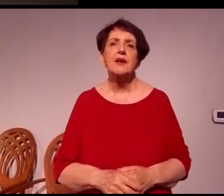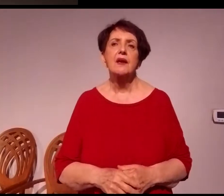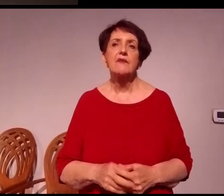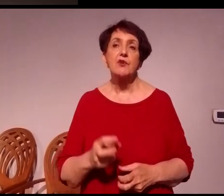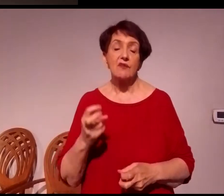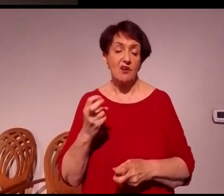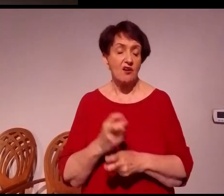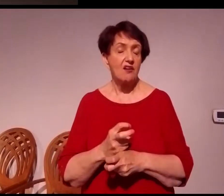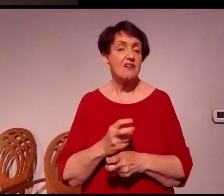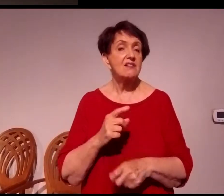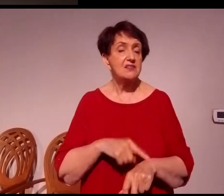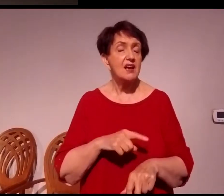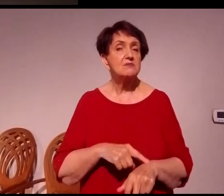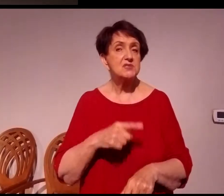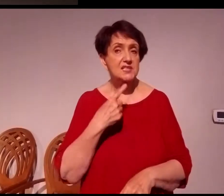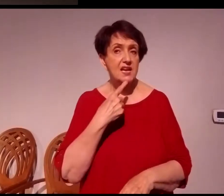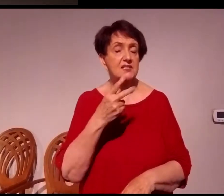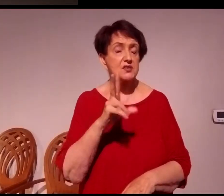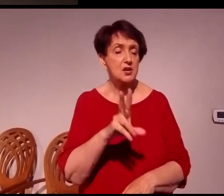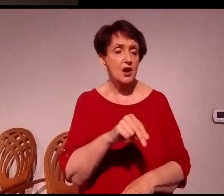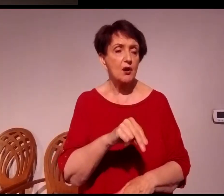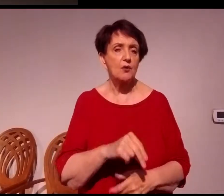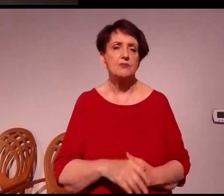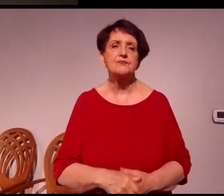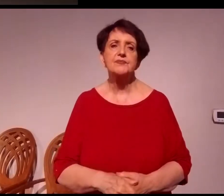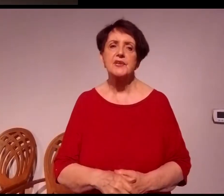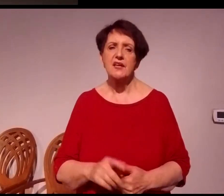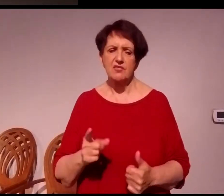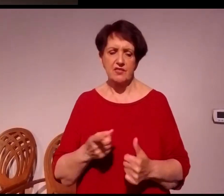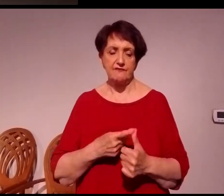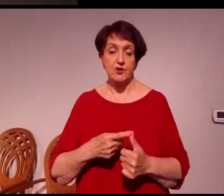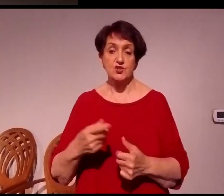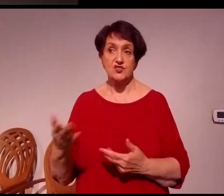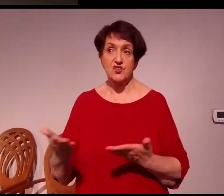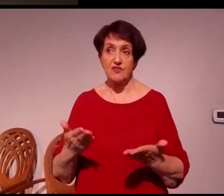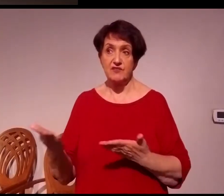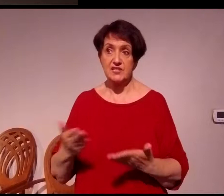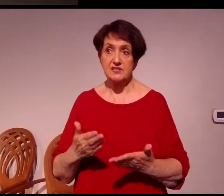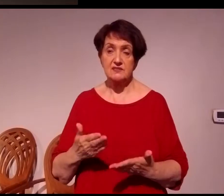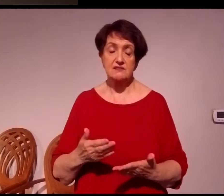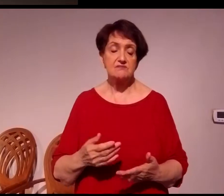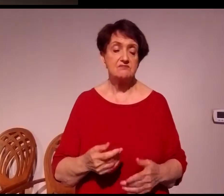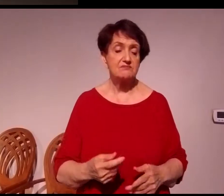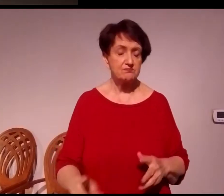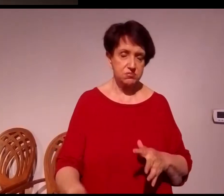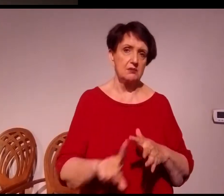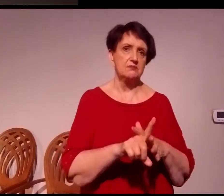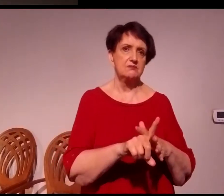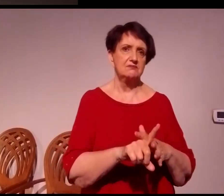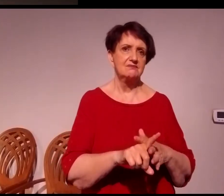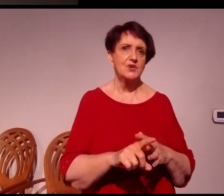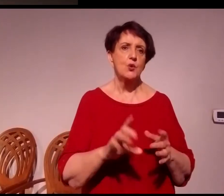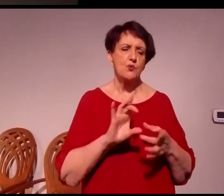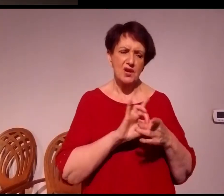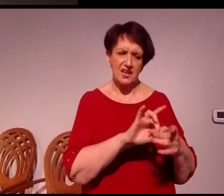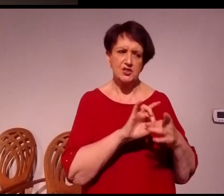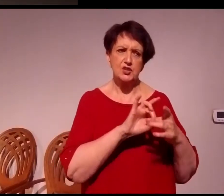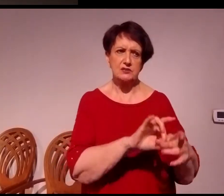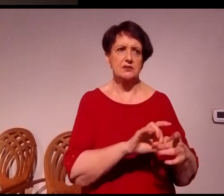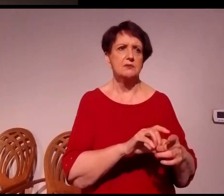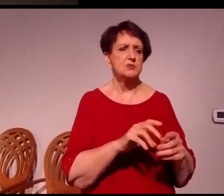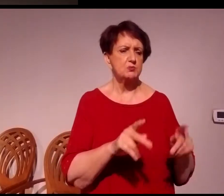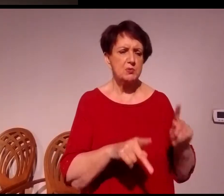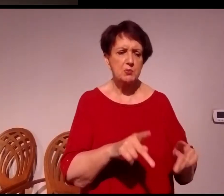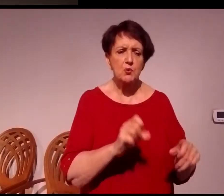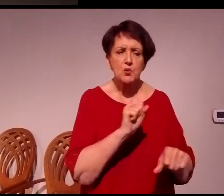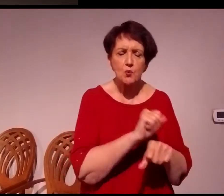saying no. Came up in the first service, relationships, our family, our friends, our coworkers, those people that we want